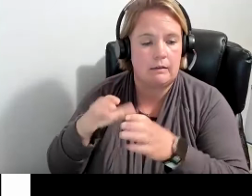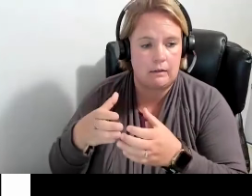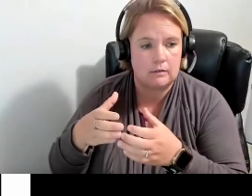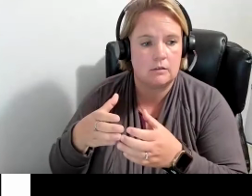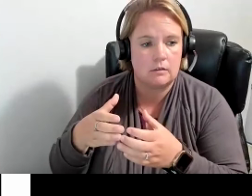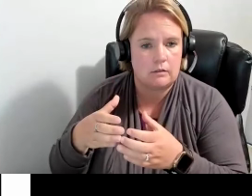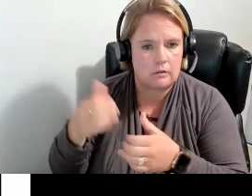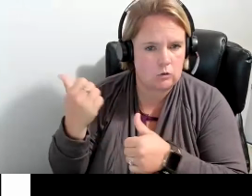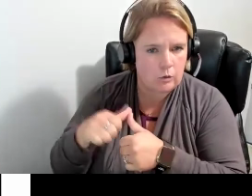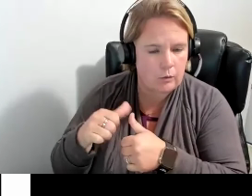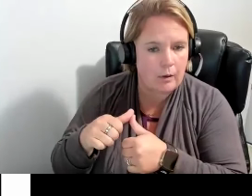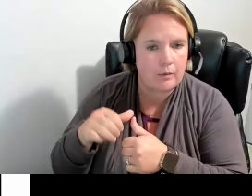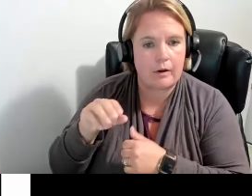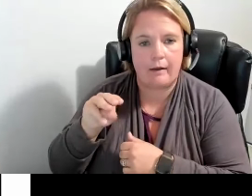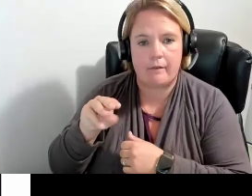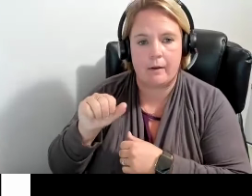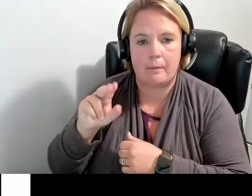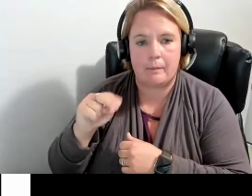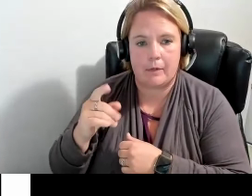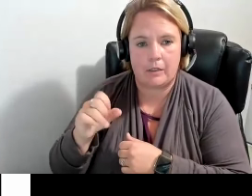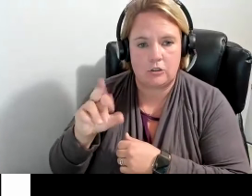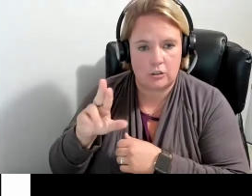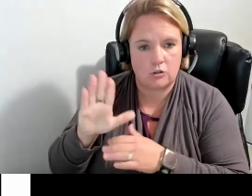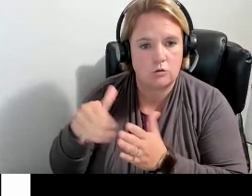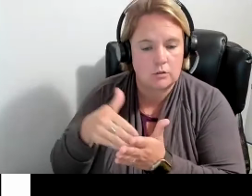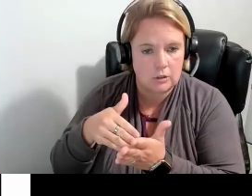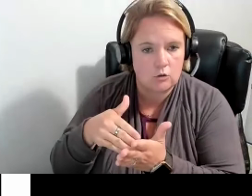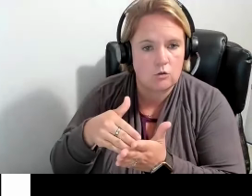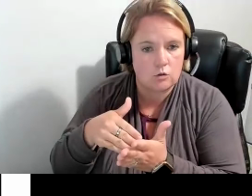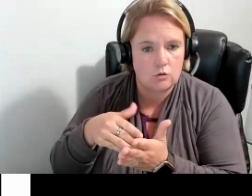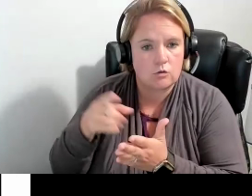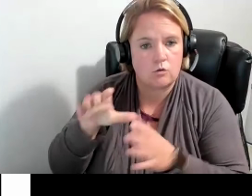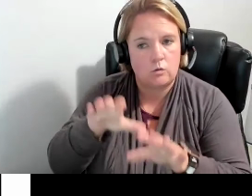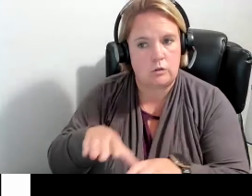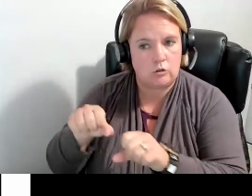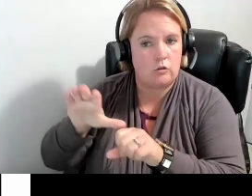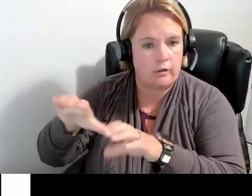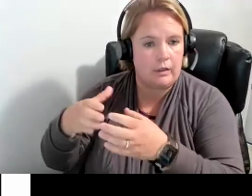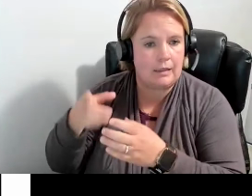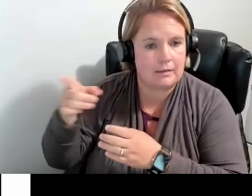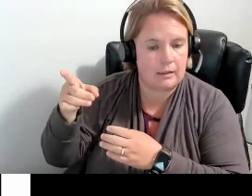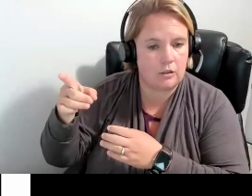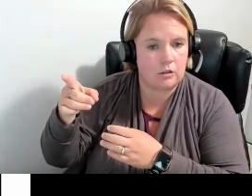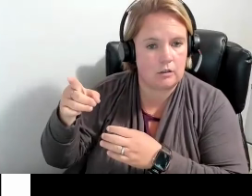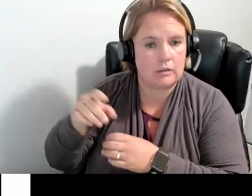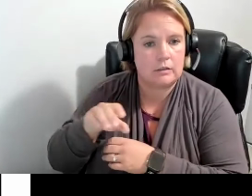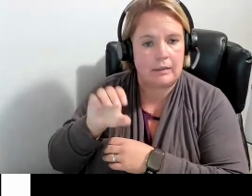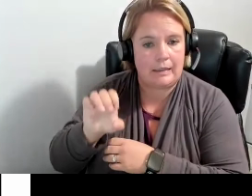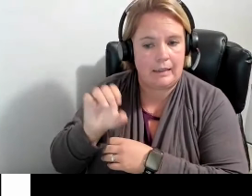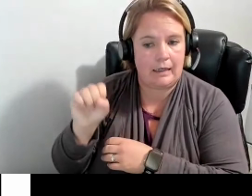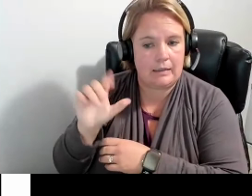had classrooms over here at Manchester Center. So we actually ended up taking over some of their classrooms and we're offering our ESL